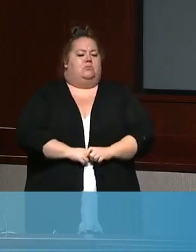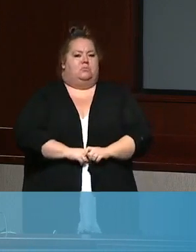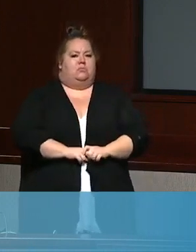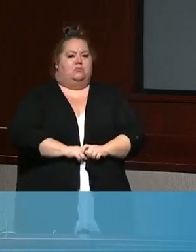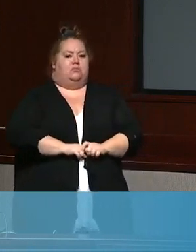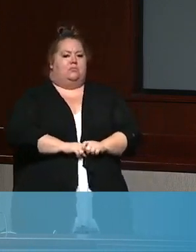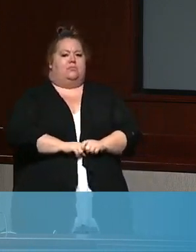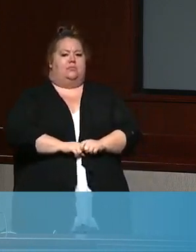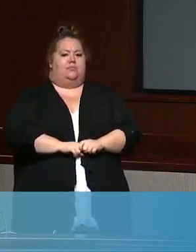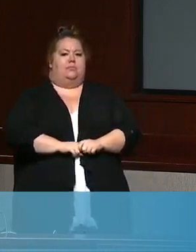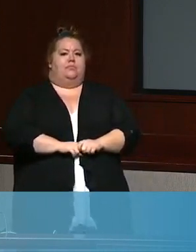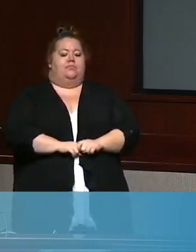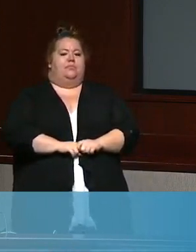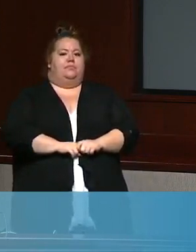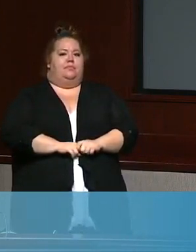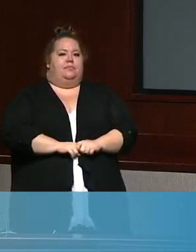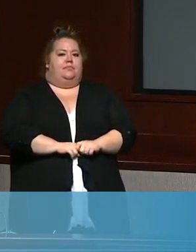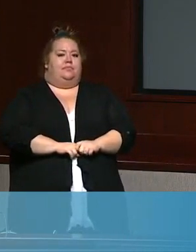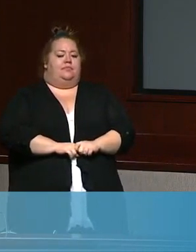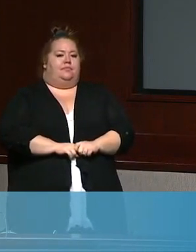Thanks, Sam. We'll have Ryan respond.